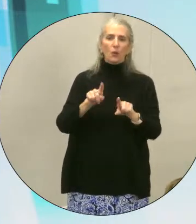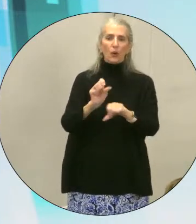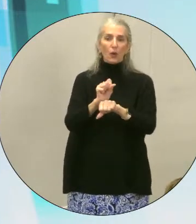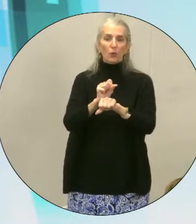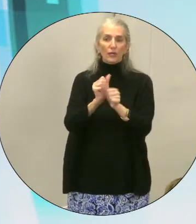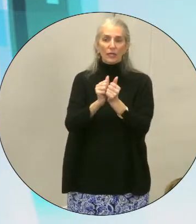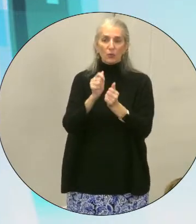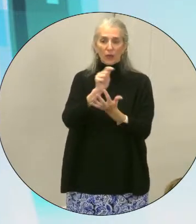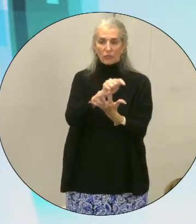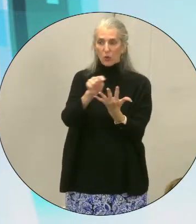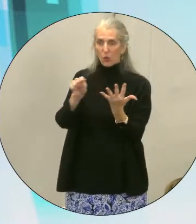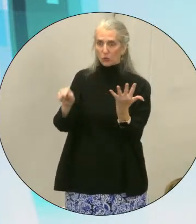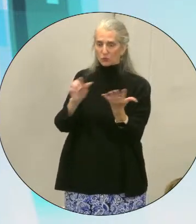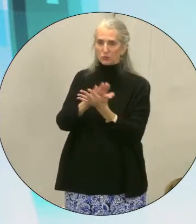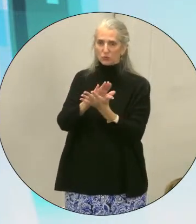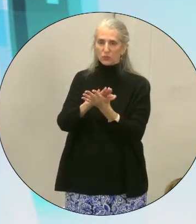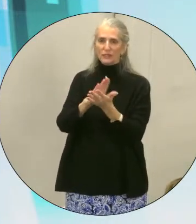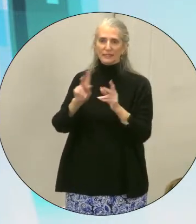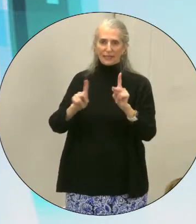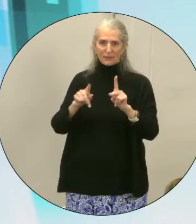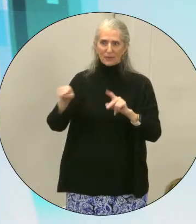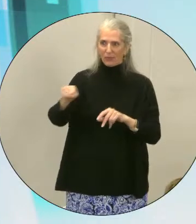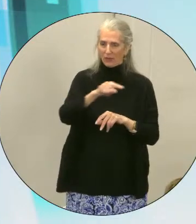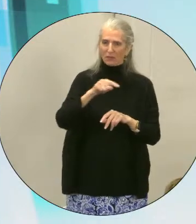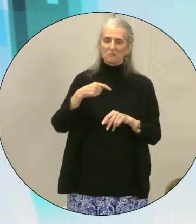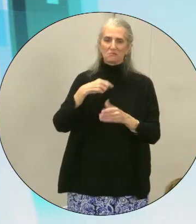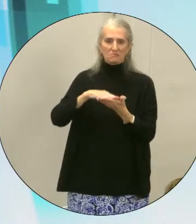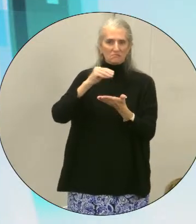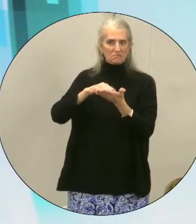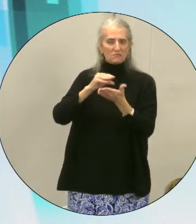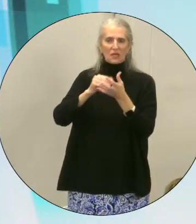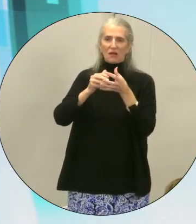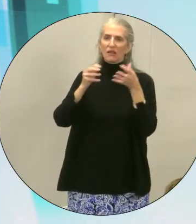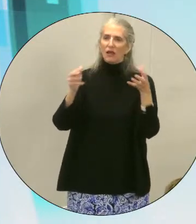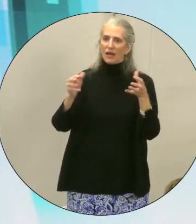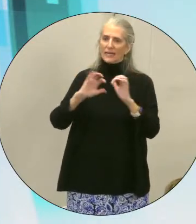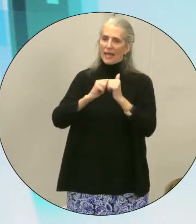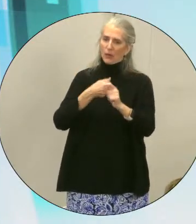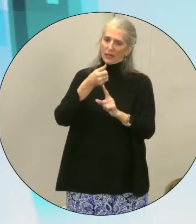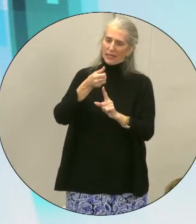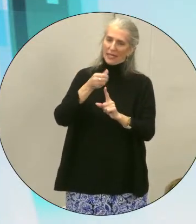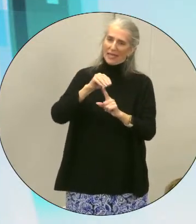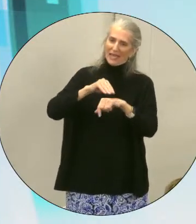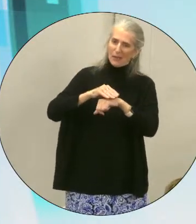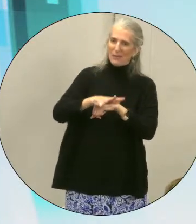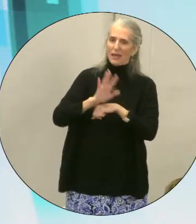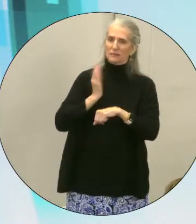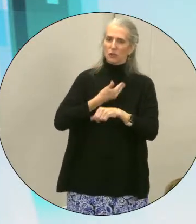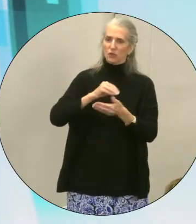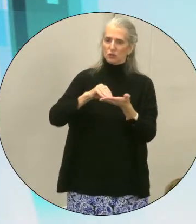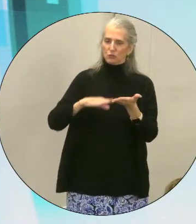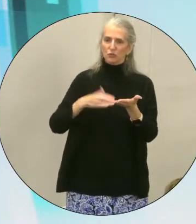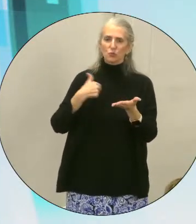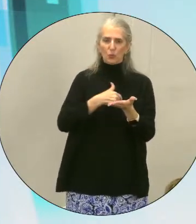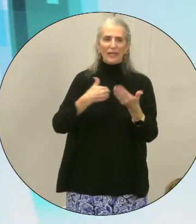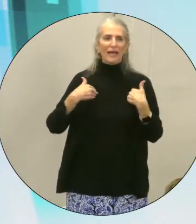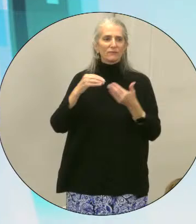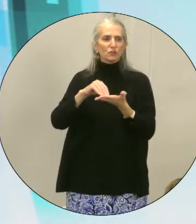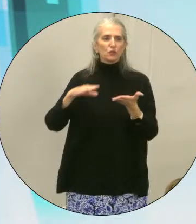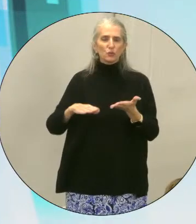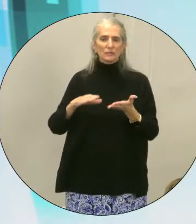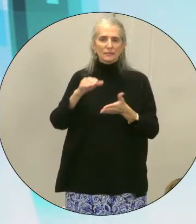them, I've learned a lot about this issue and how it impacts our children in our schools. We have students that are dealing with